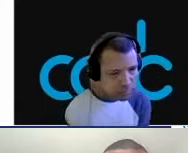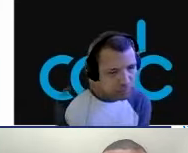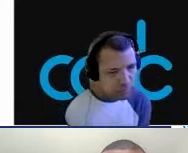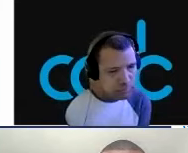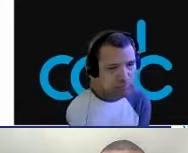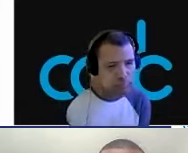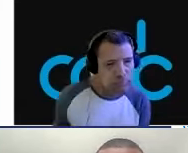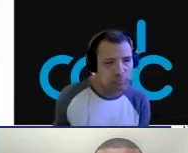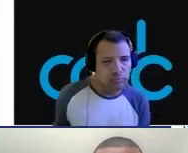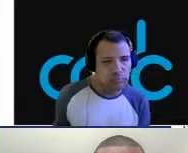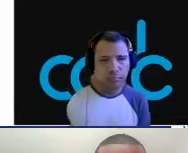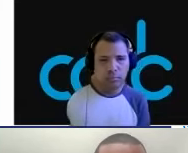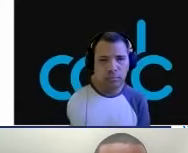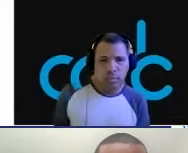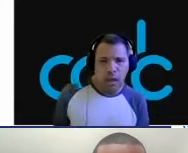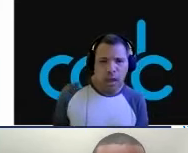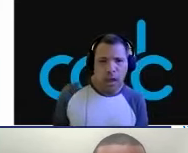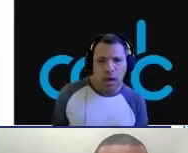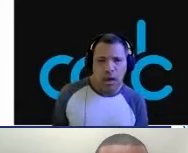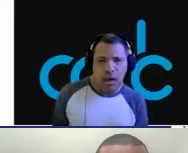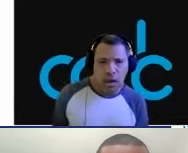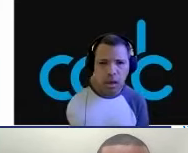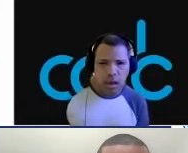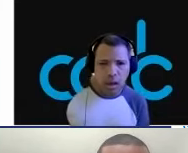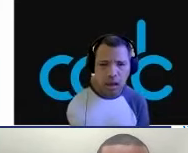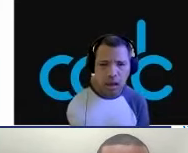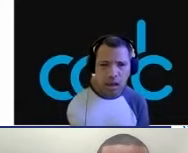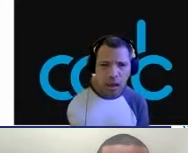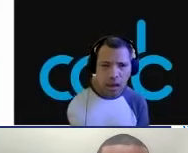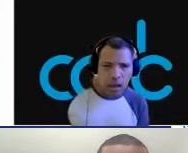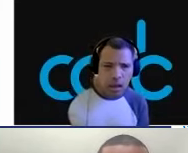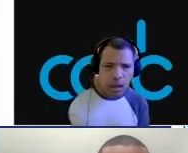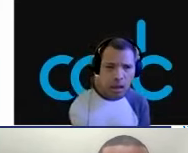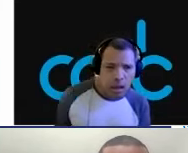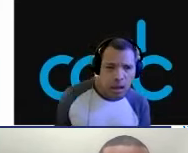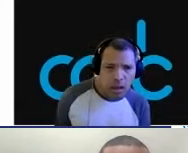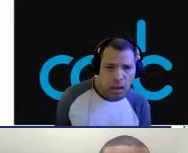I don't do awkward silence very well, so I'm gonna move on. Oh, Jose, yes.